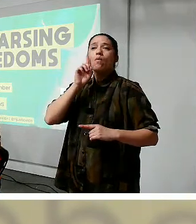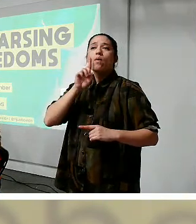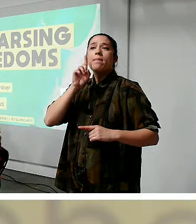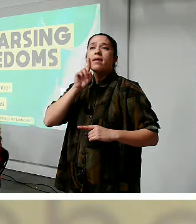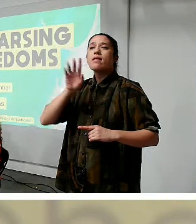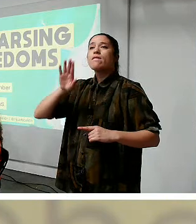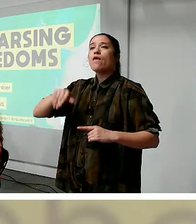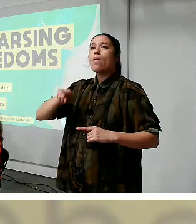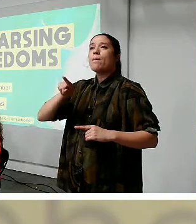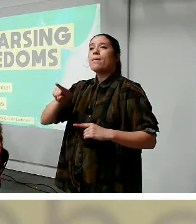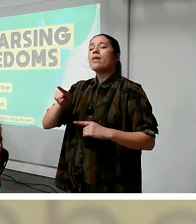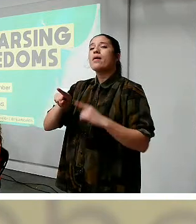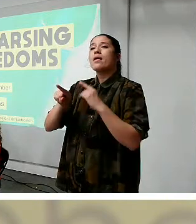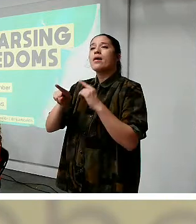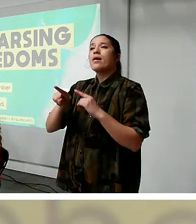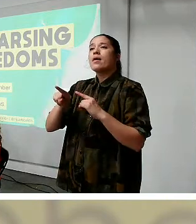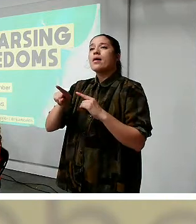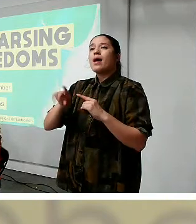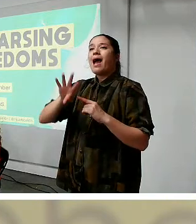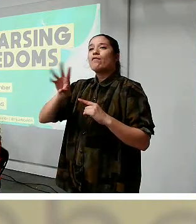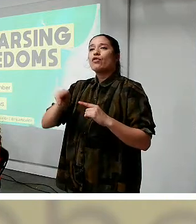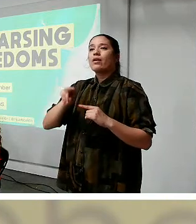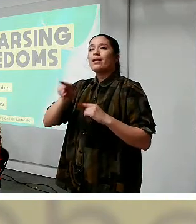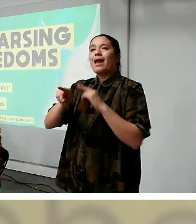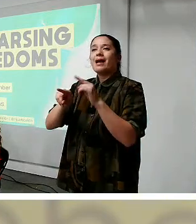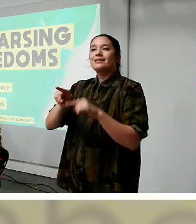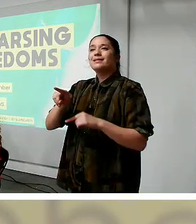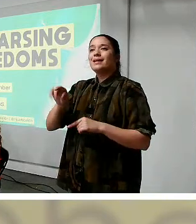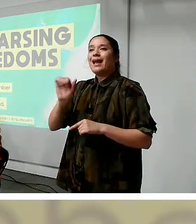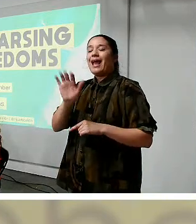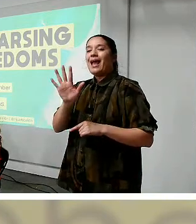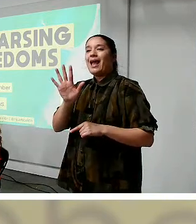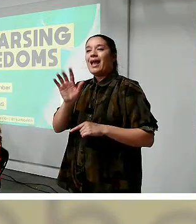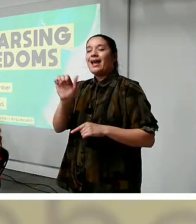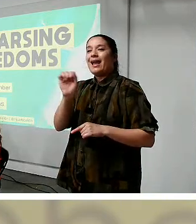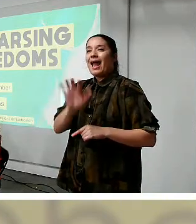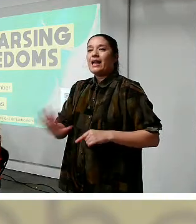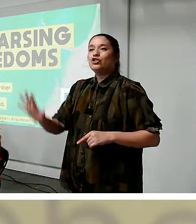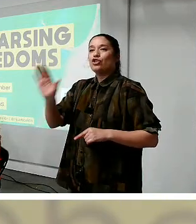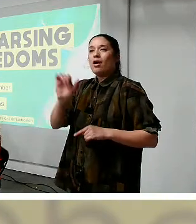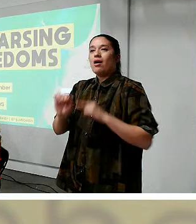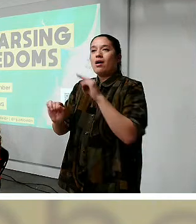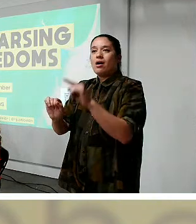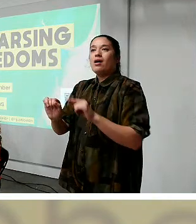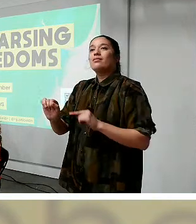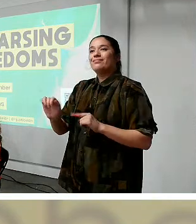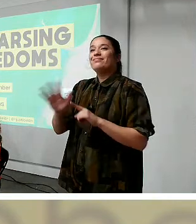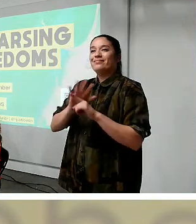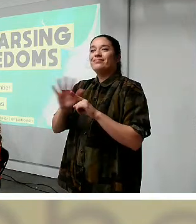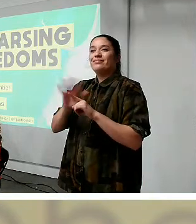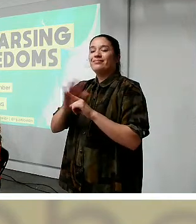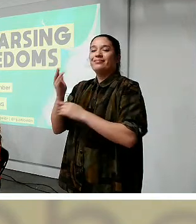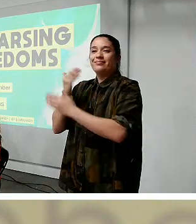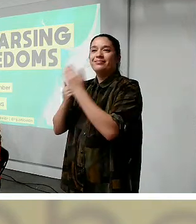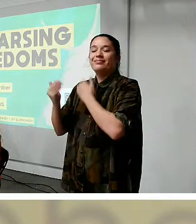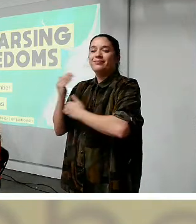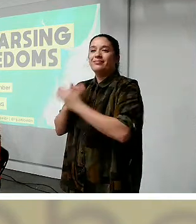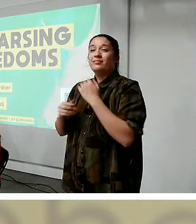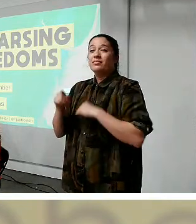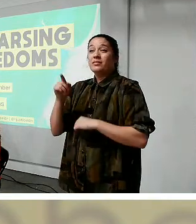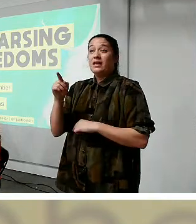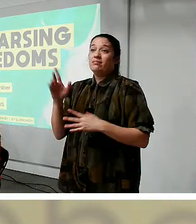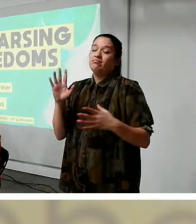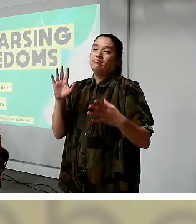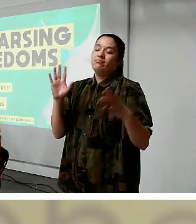Descent, which was a national umbrella group for black women that emerged in the late 70s as part of the British Civil